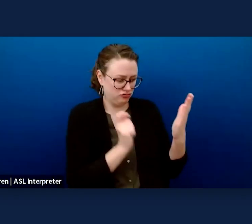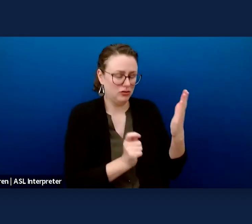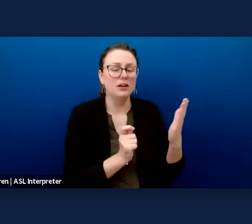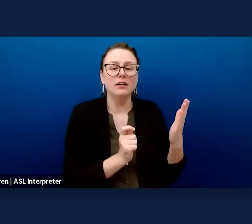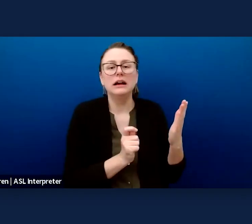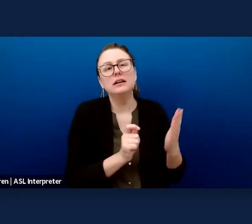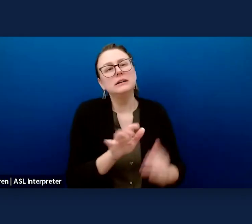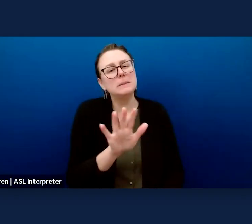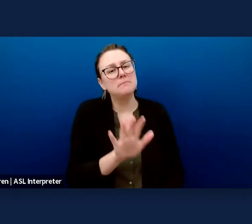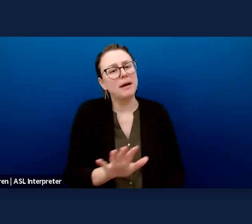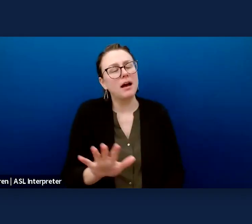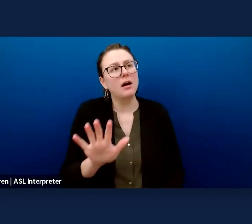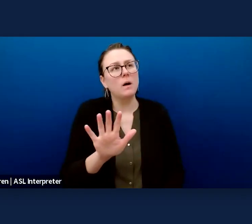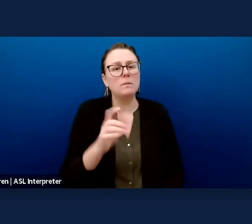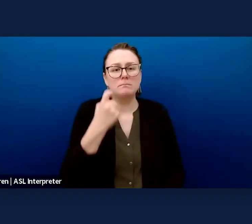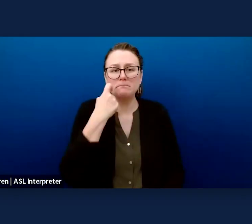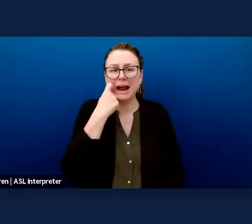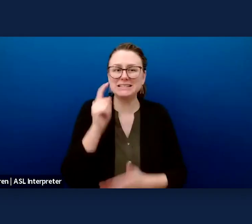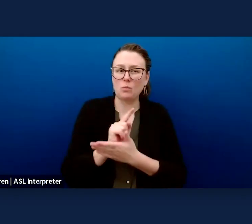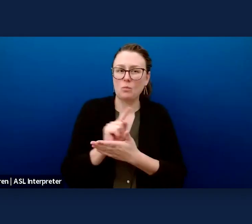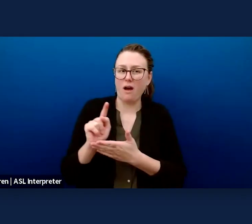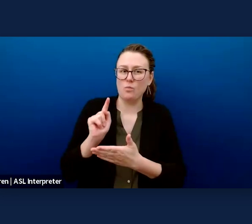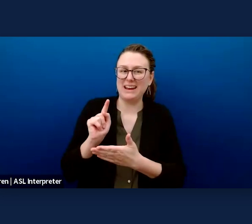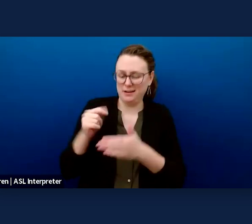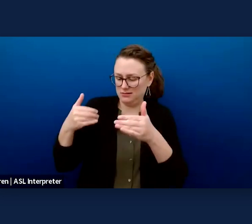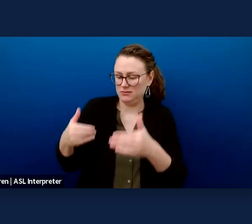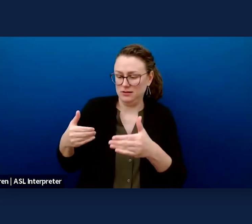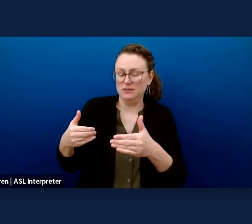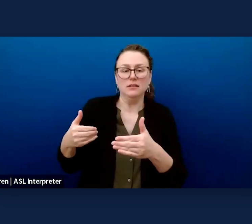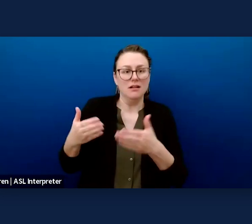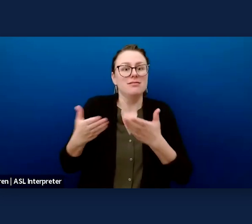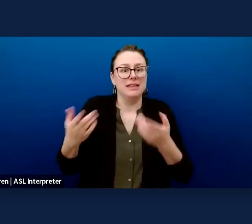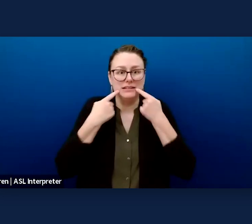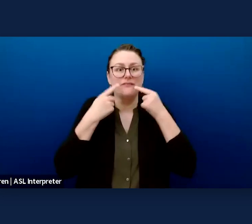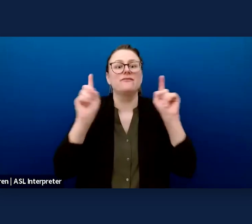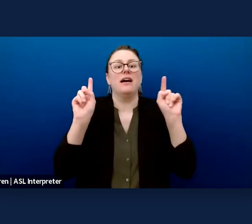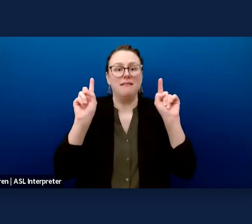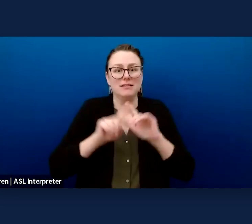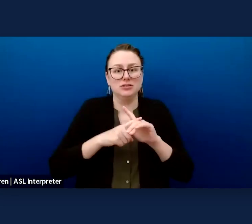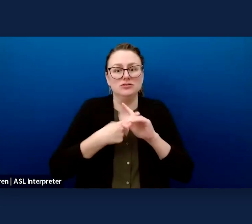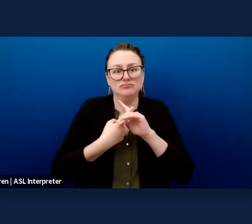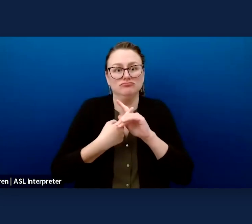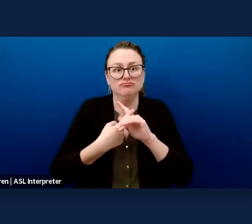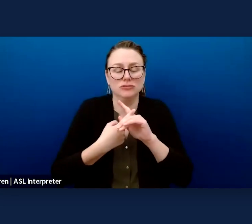I'd say about the past week, things have just started to come online, so to speak.